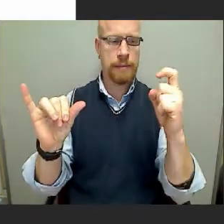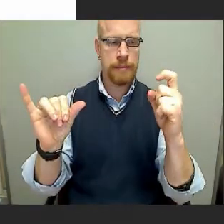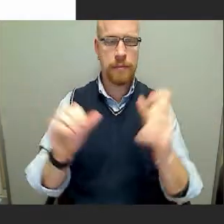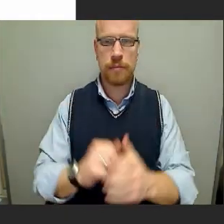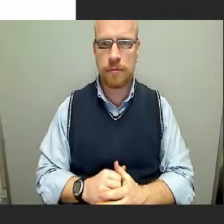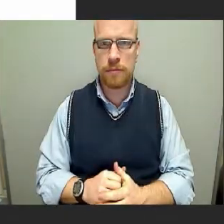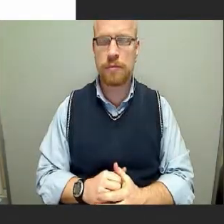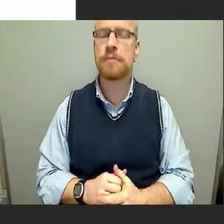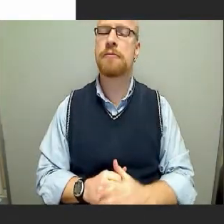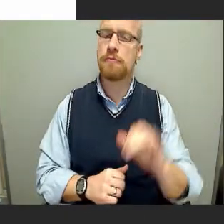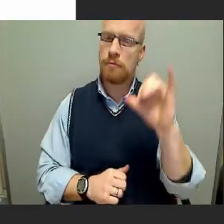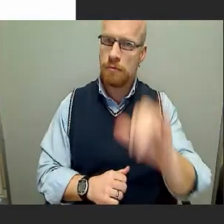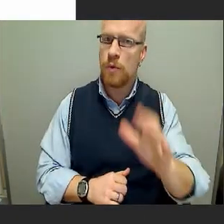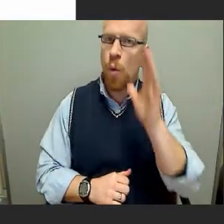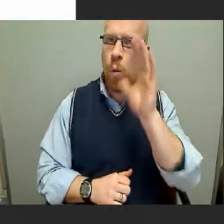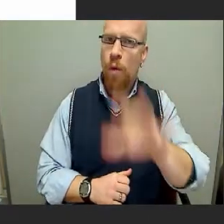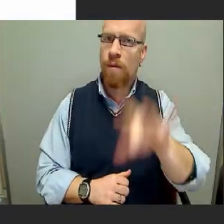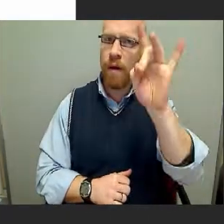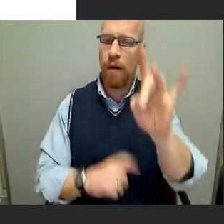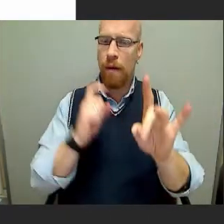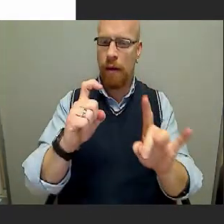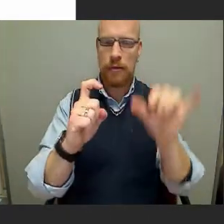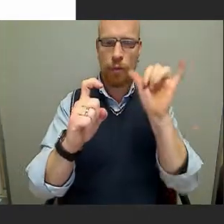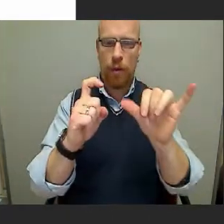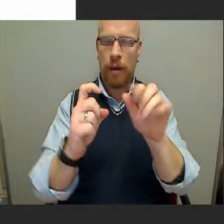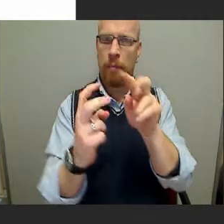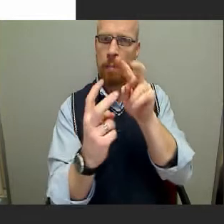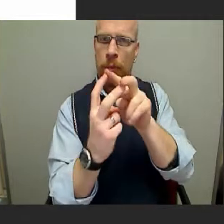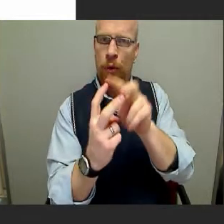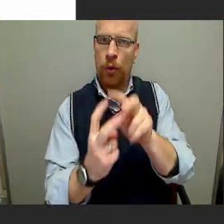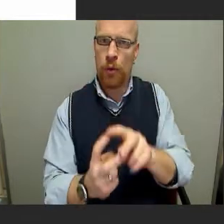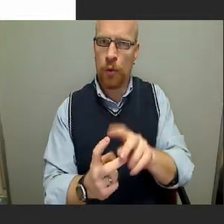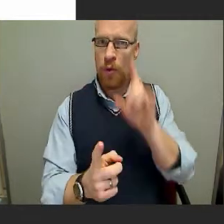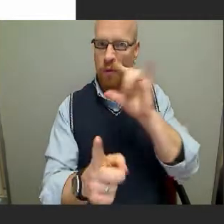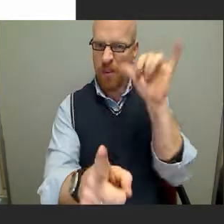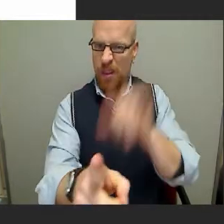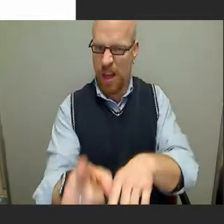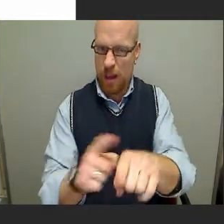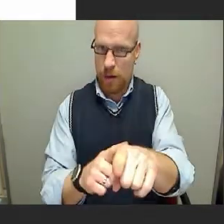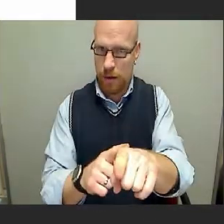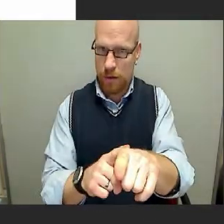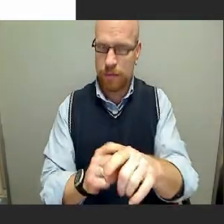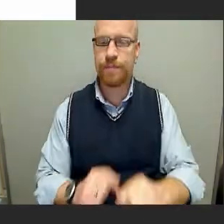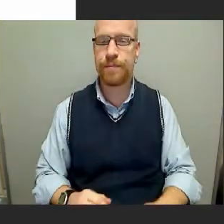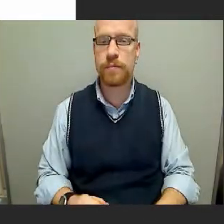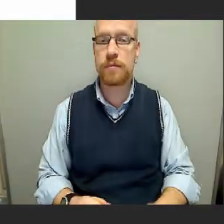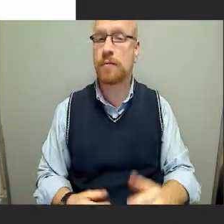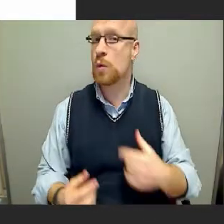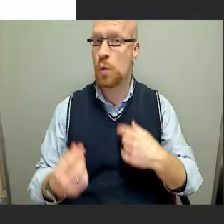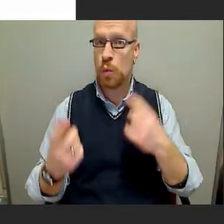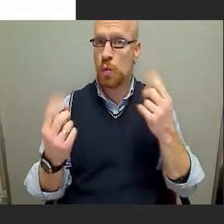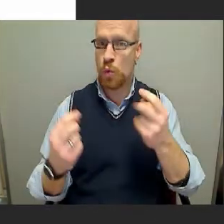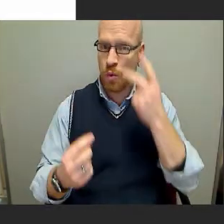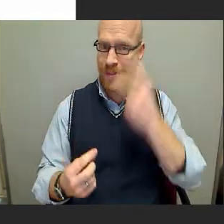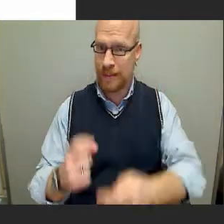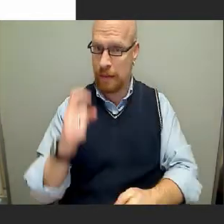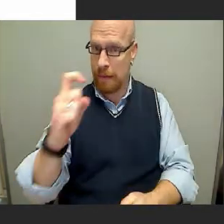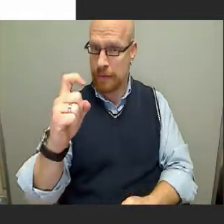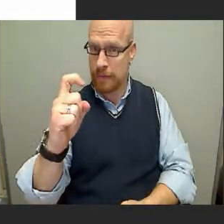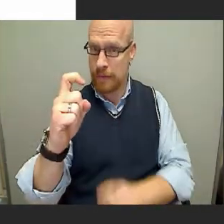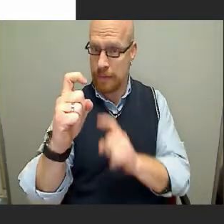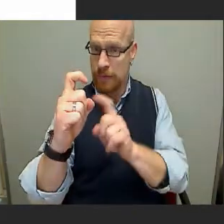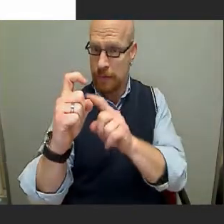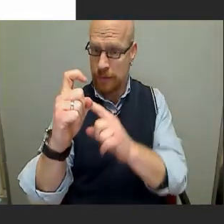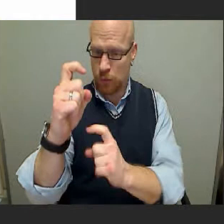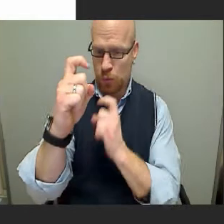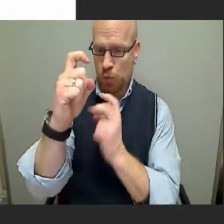2x equals negative 3 now we have two unknowns y and x what